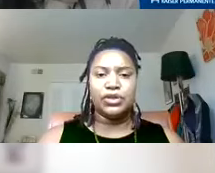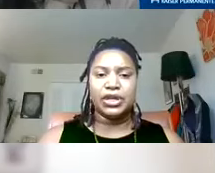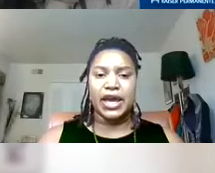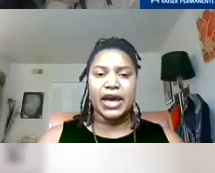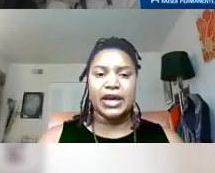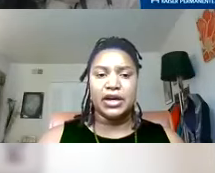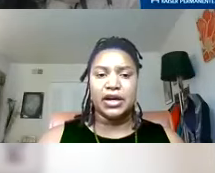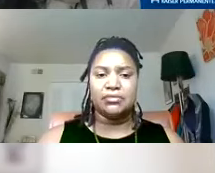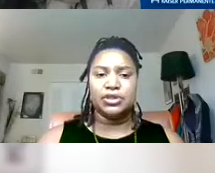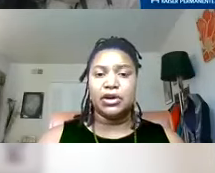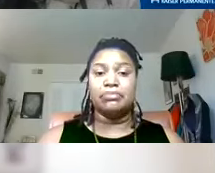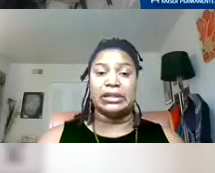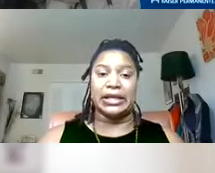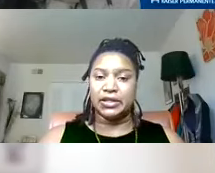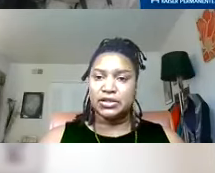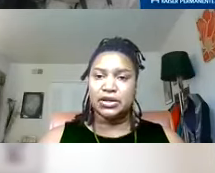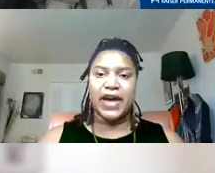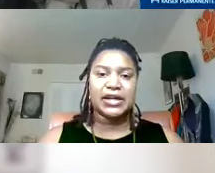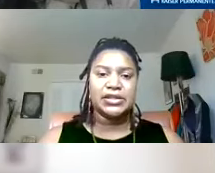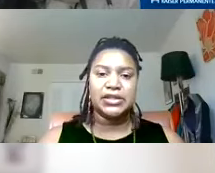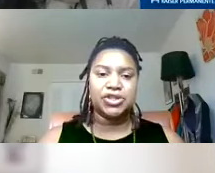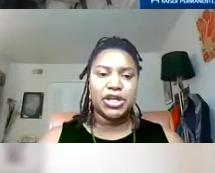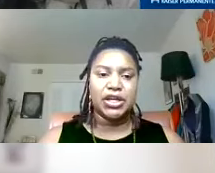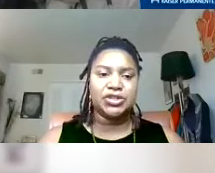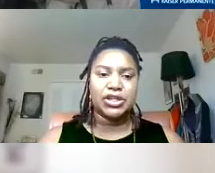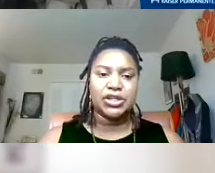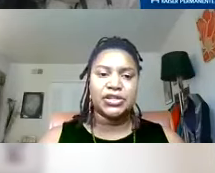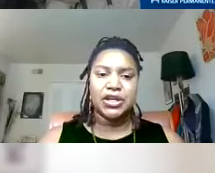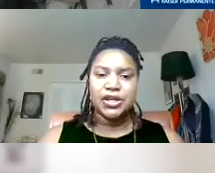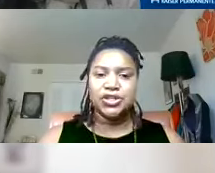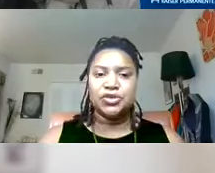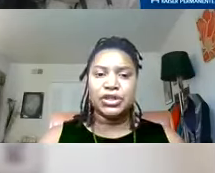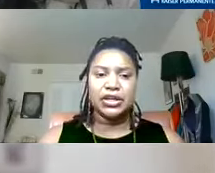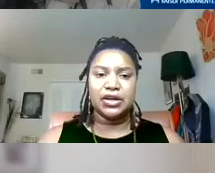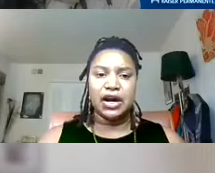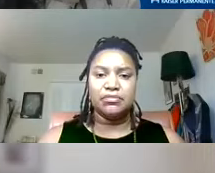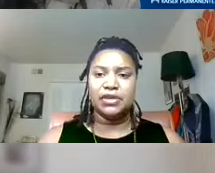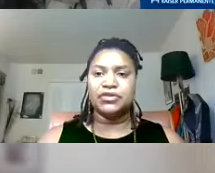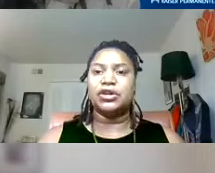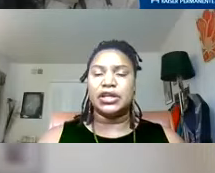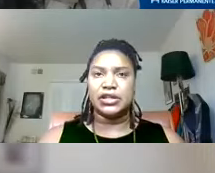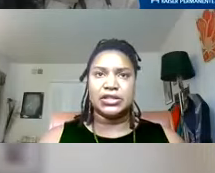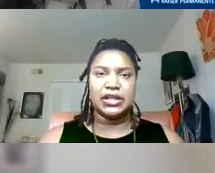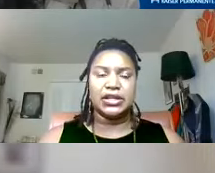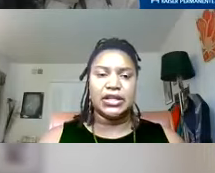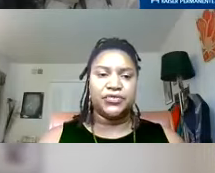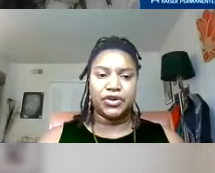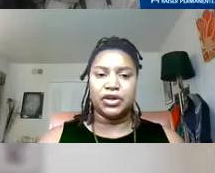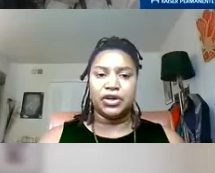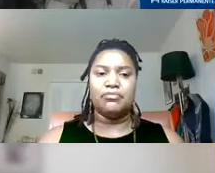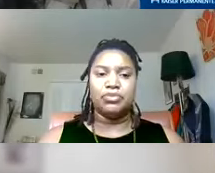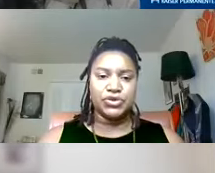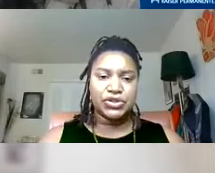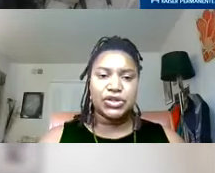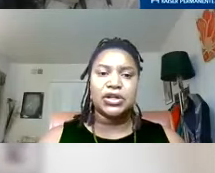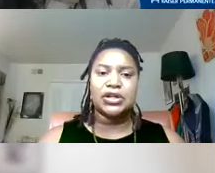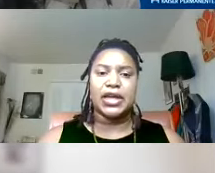when we're looking at, a blend of vaccine changes. Do you think if there is a need for